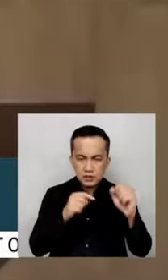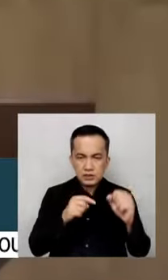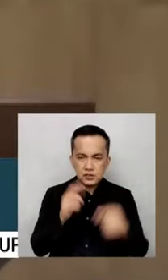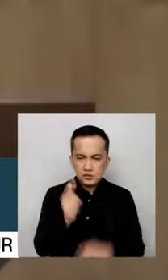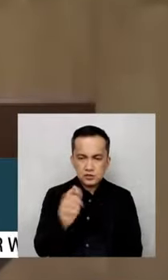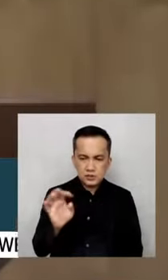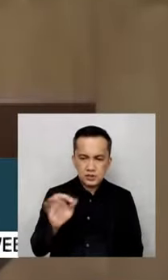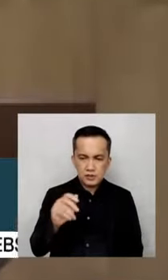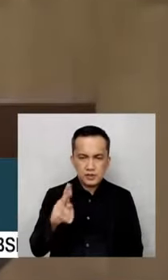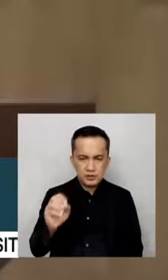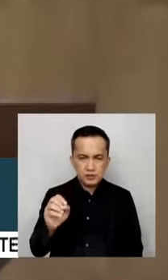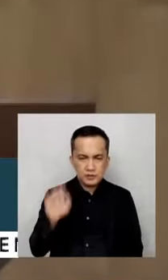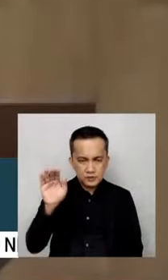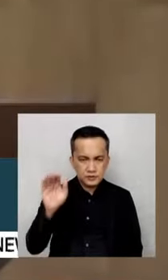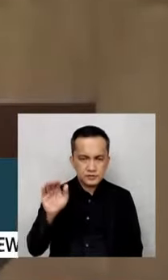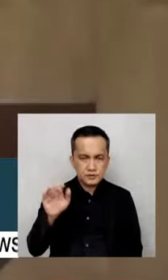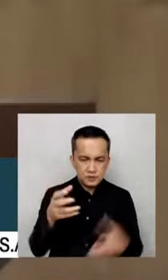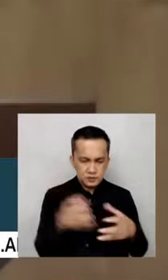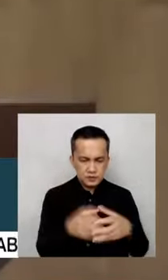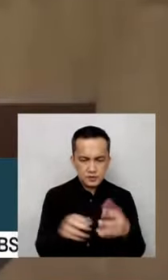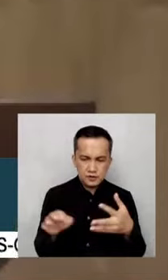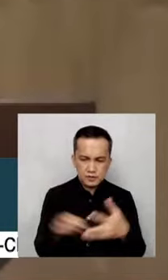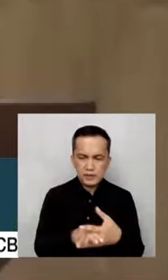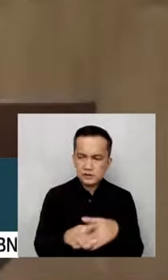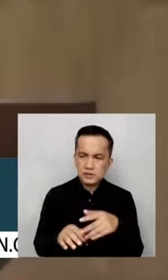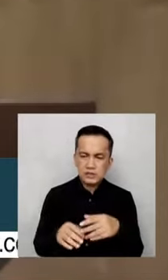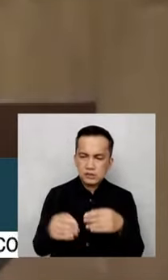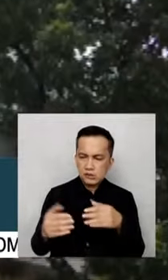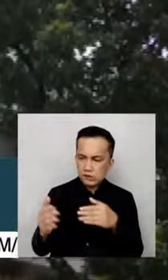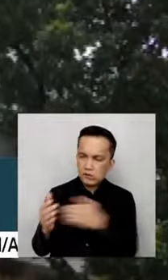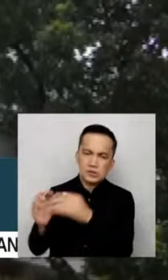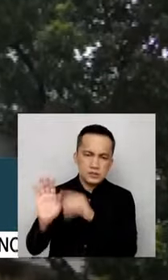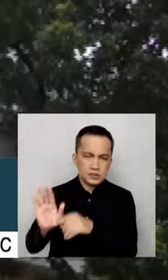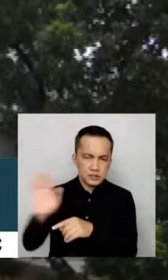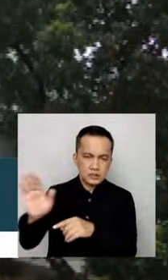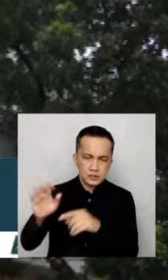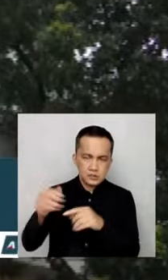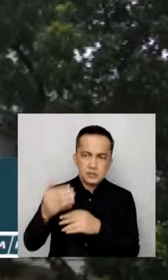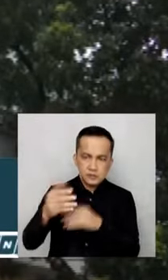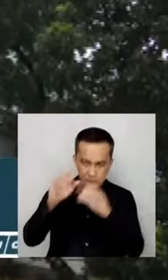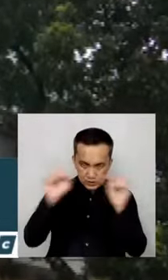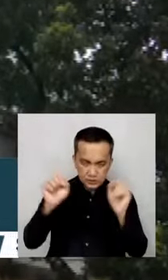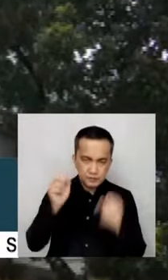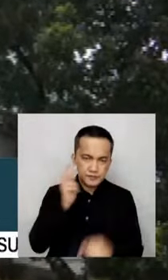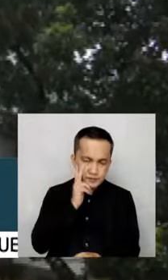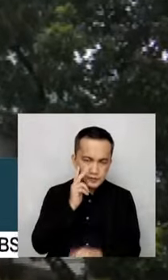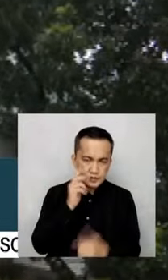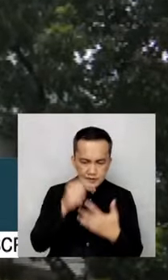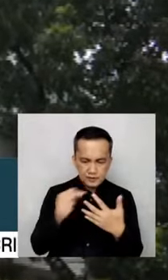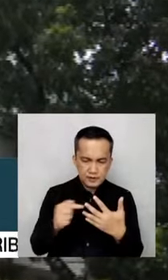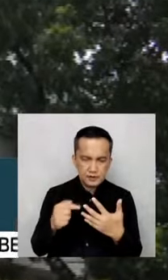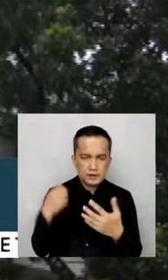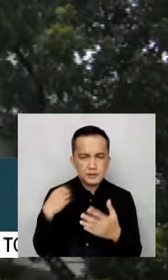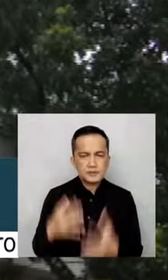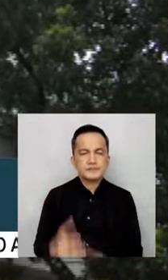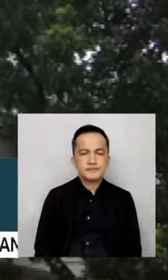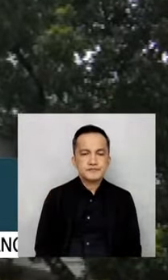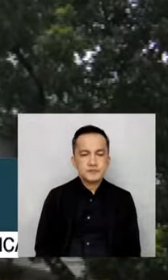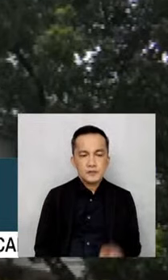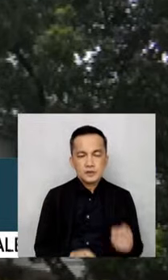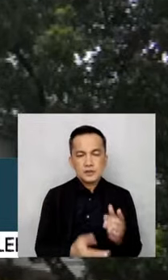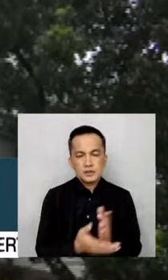amparo petition that the groups filed against him, then President Rodrigo Duterte, and several other government officials. The rights defenders were